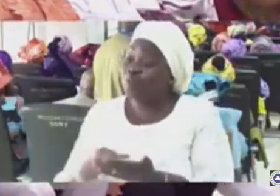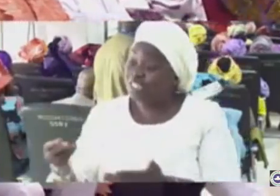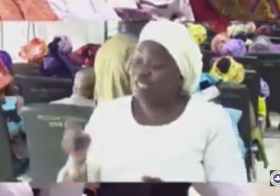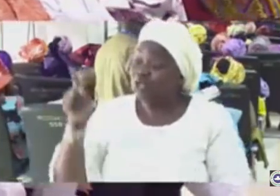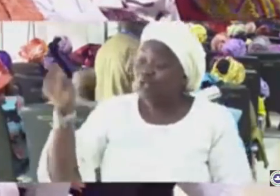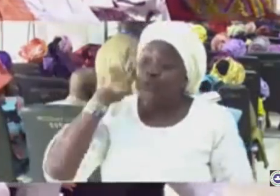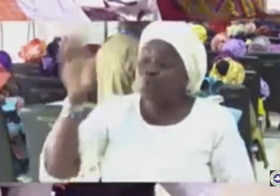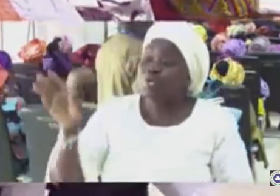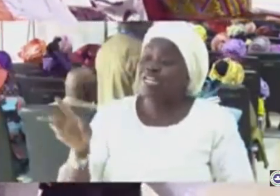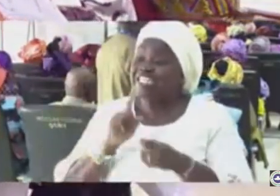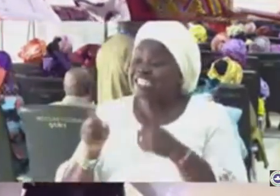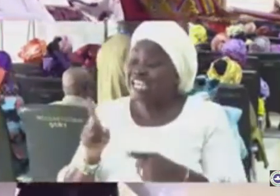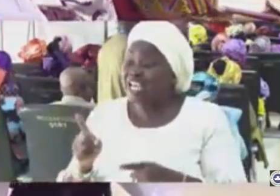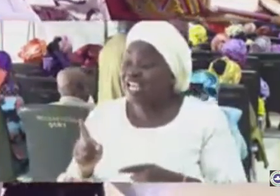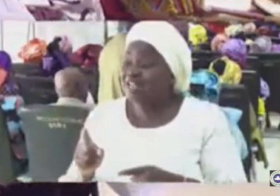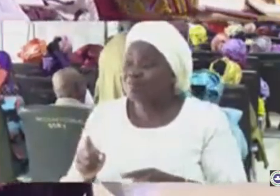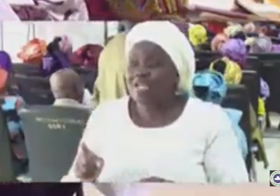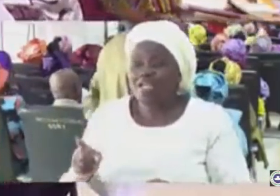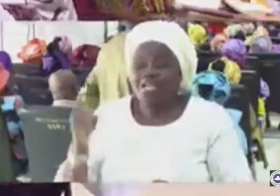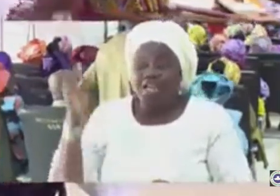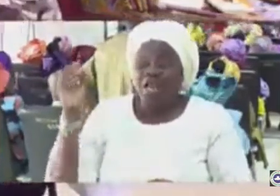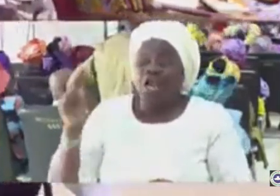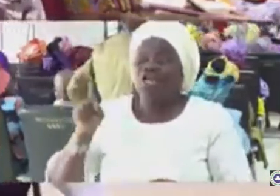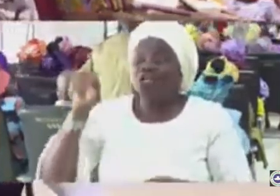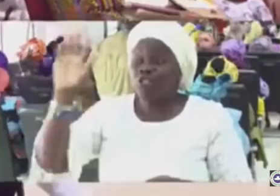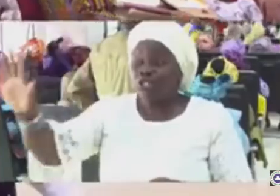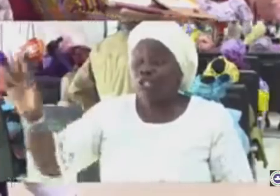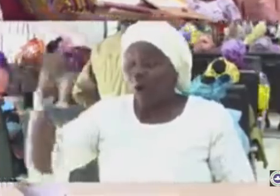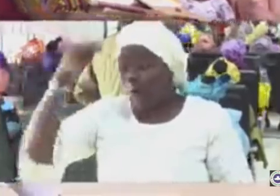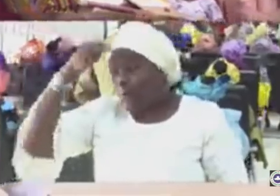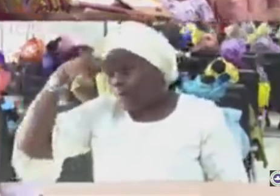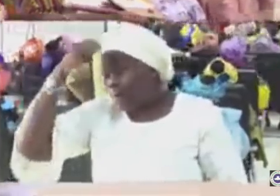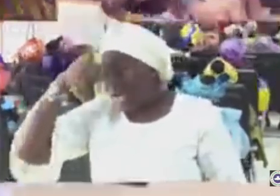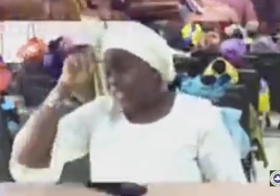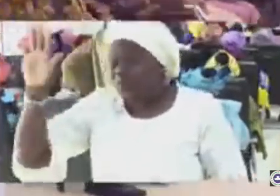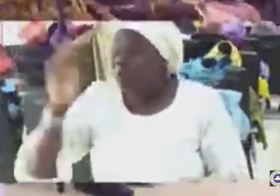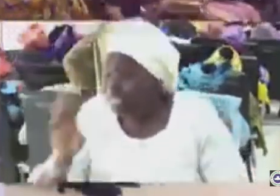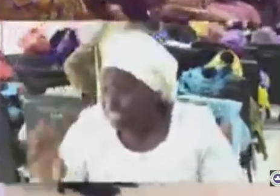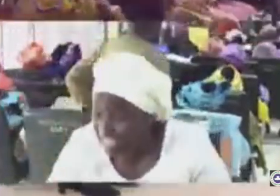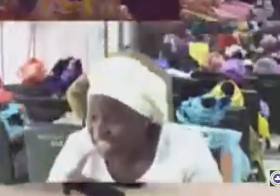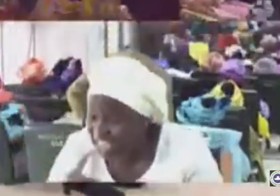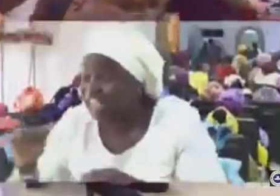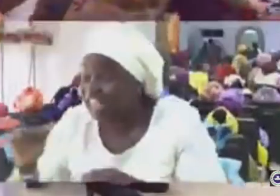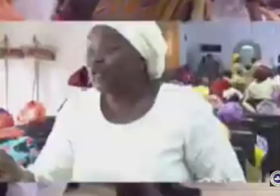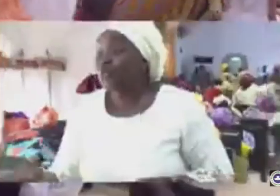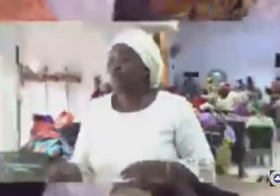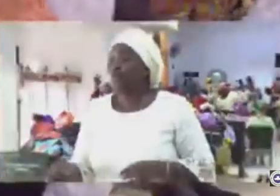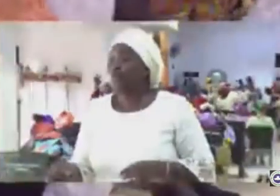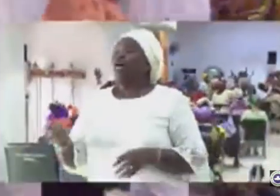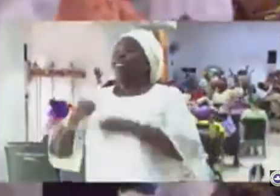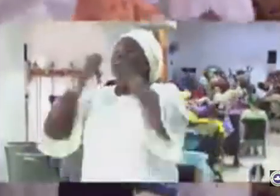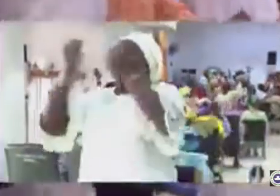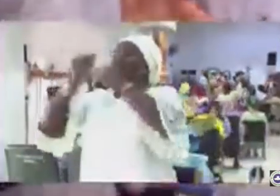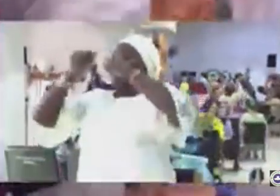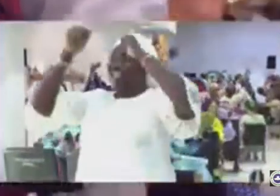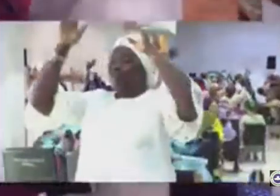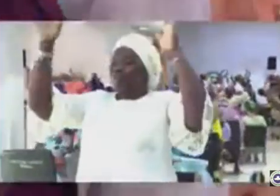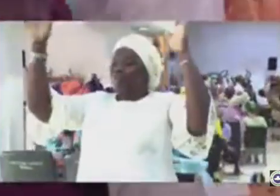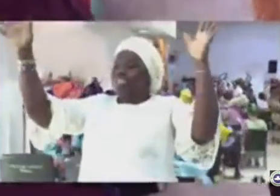Is anybody here today who wants to praise God? Stand on your feet and shout hallelujah.